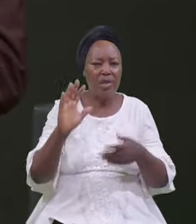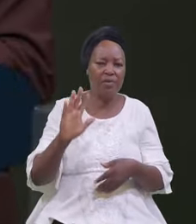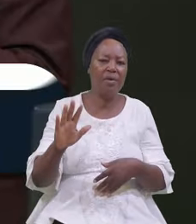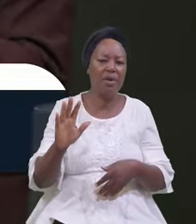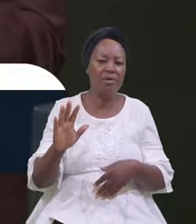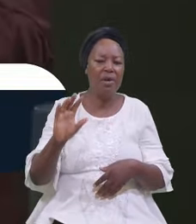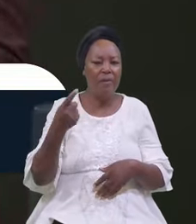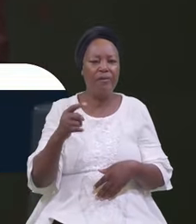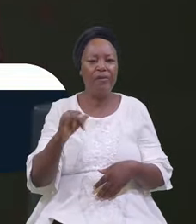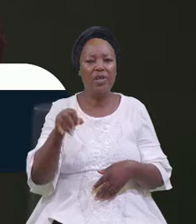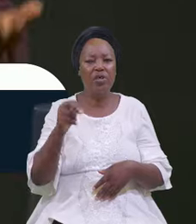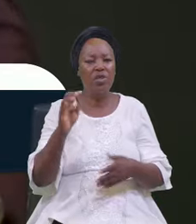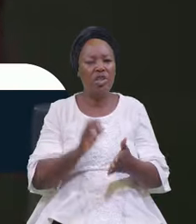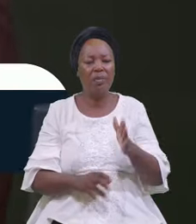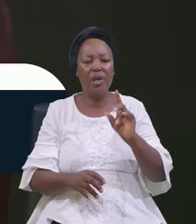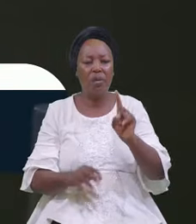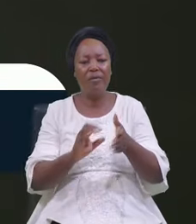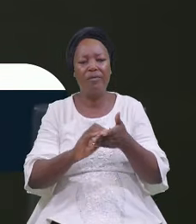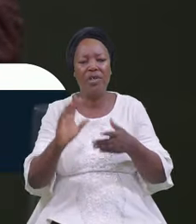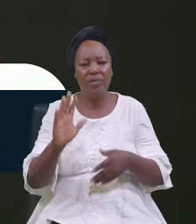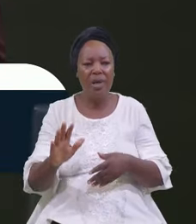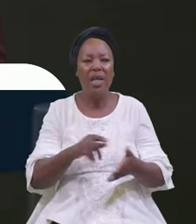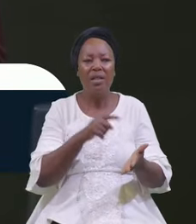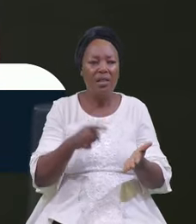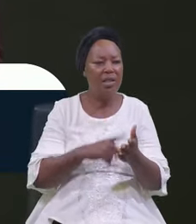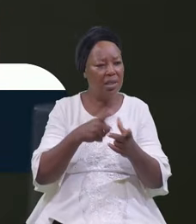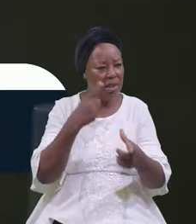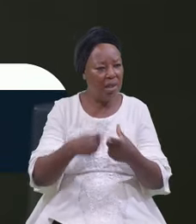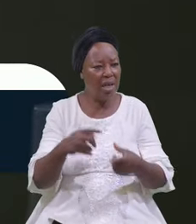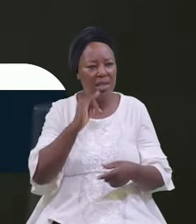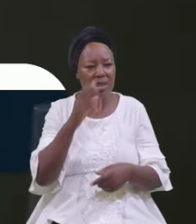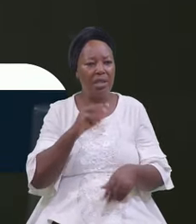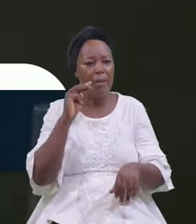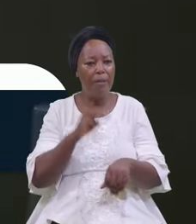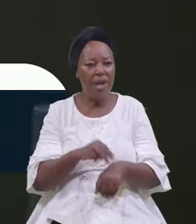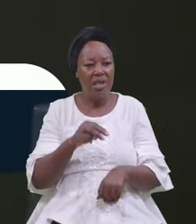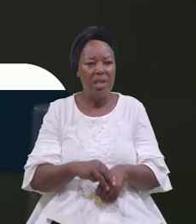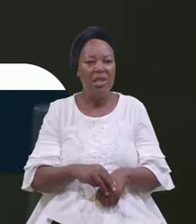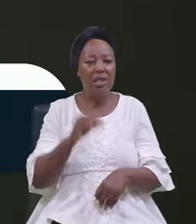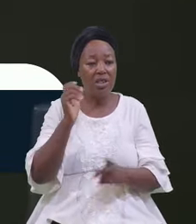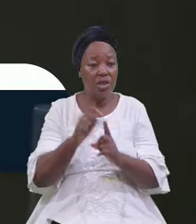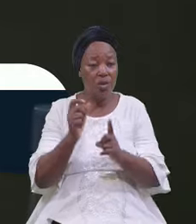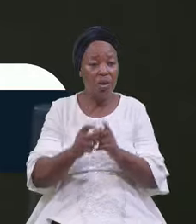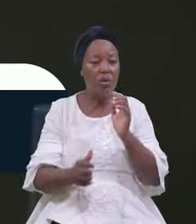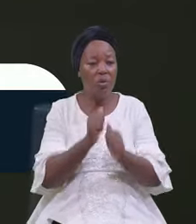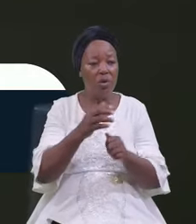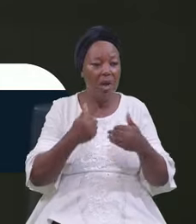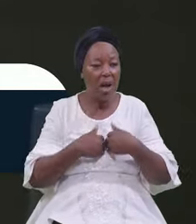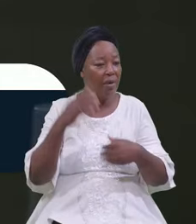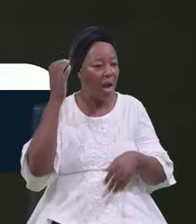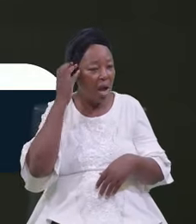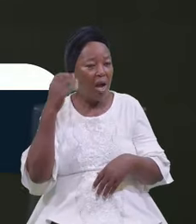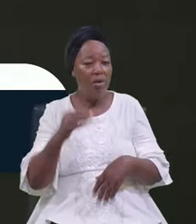1 John chapter 1, verse 5, this then is the message which we have heard of him